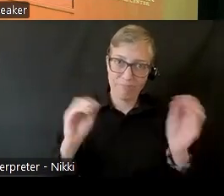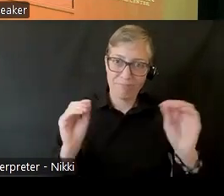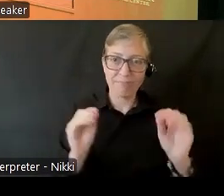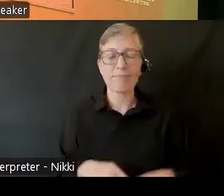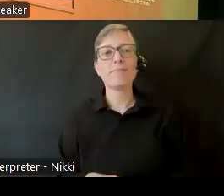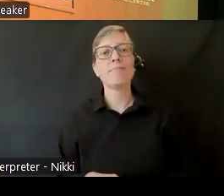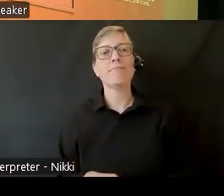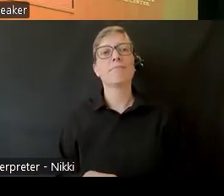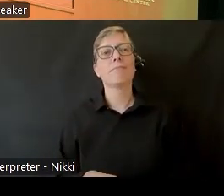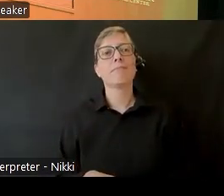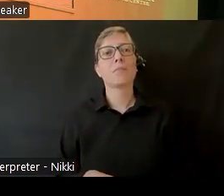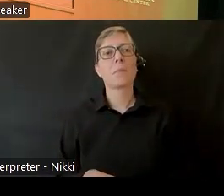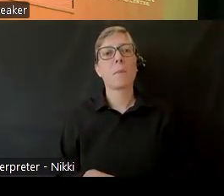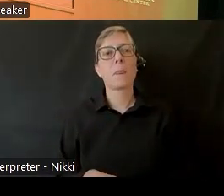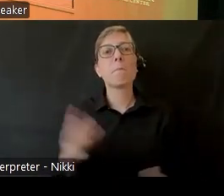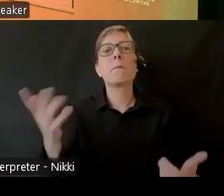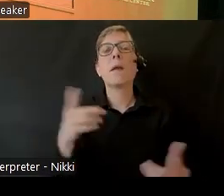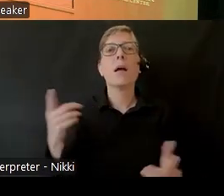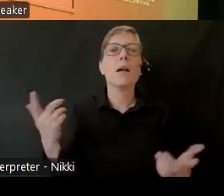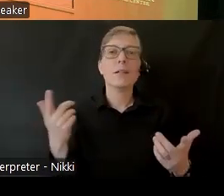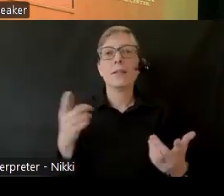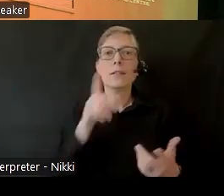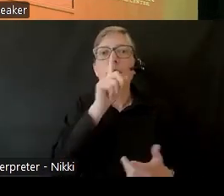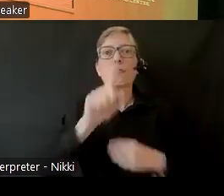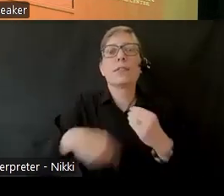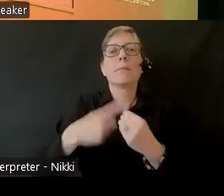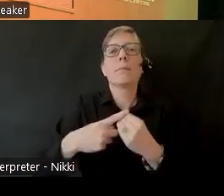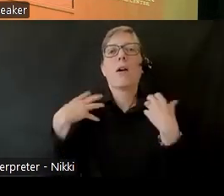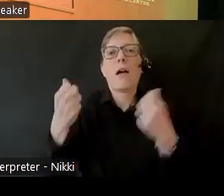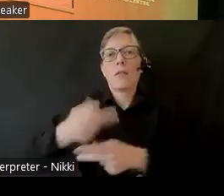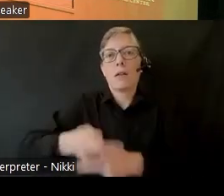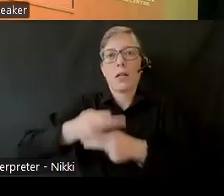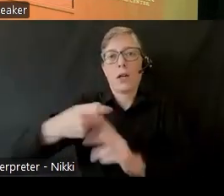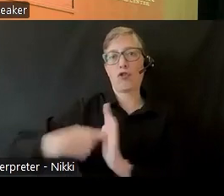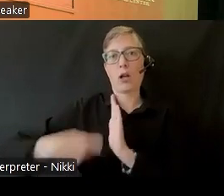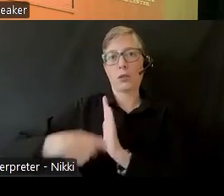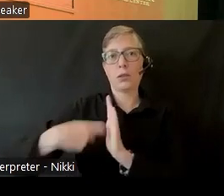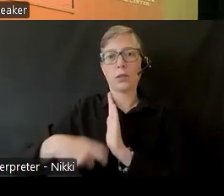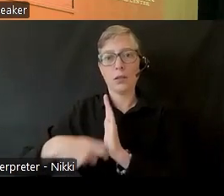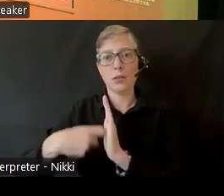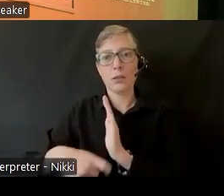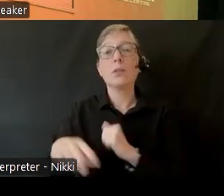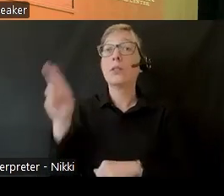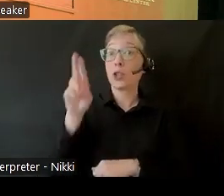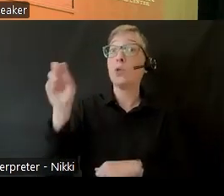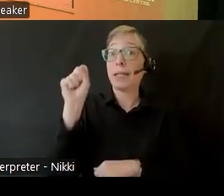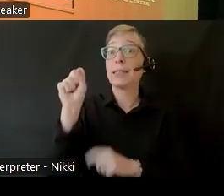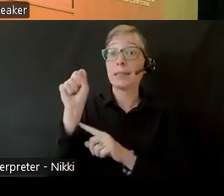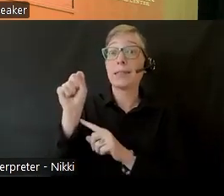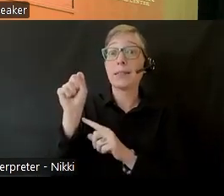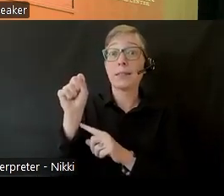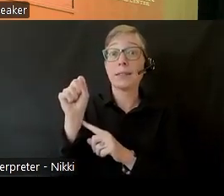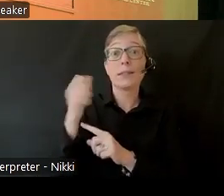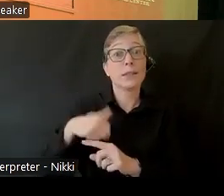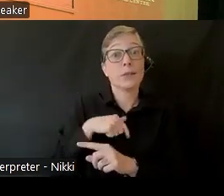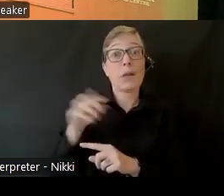about, the whole discussion about healthcare cost, right? So it costs a lot. In US, we spend a lot of